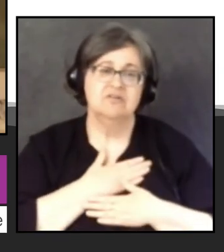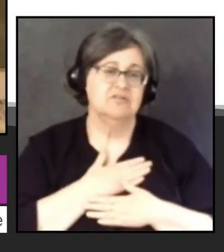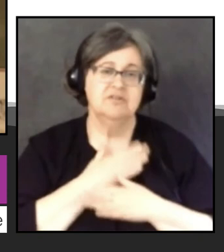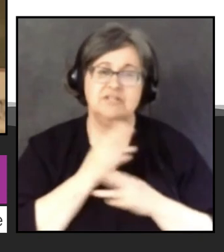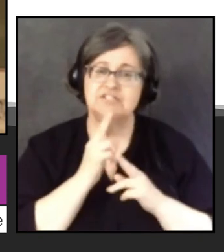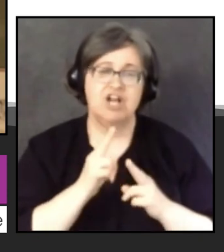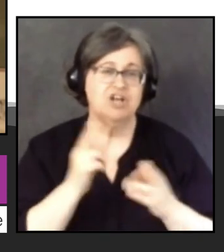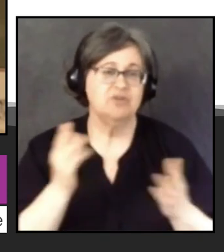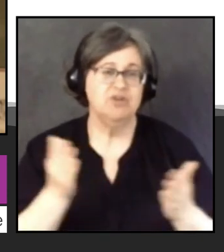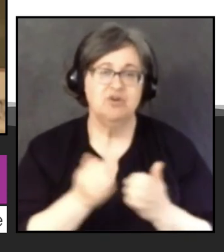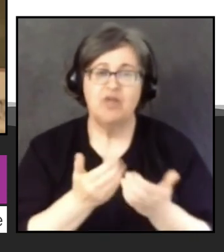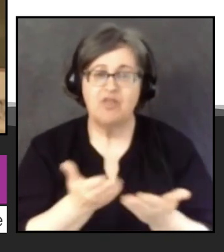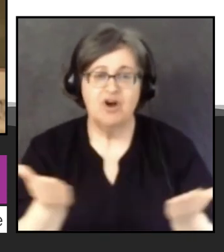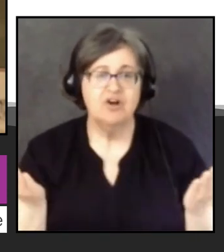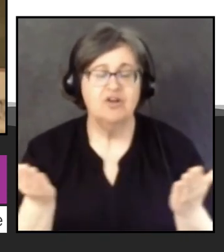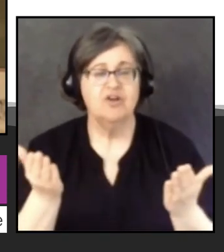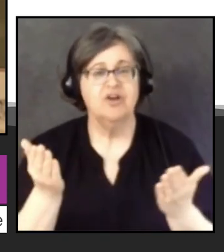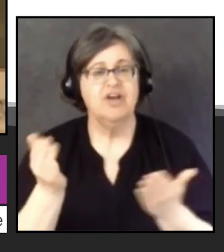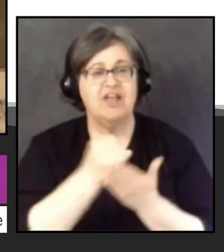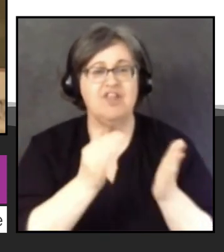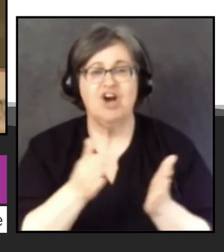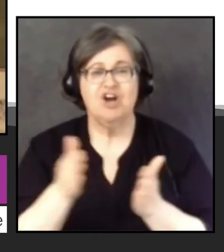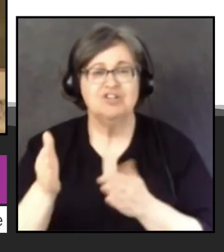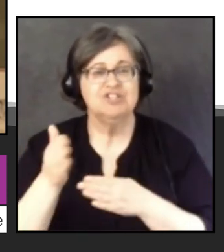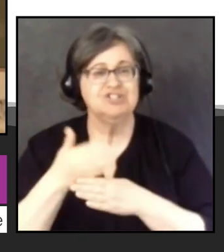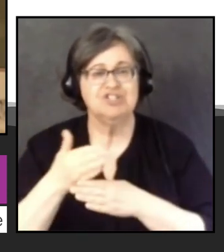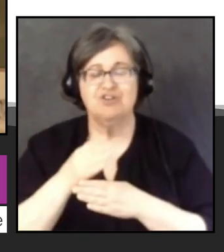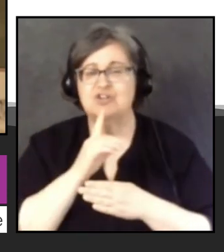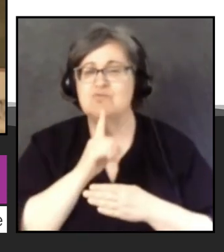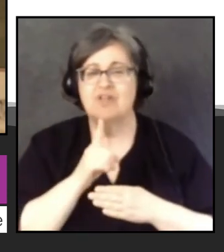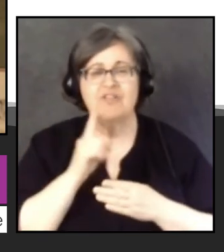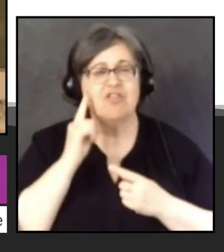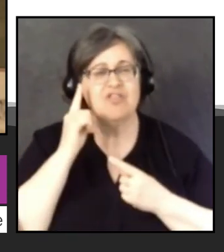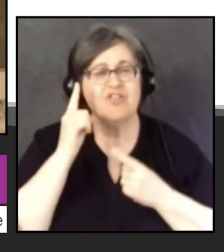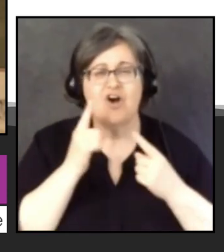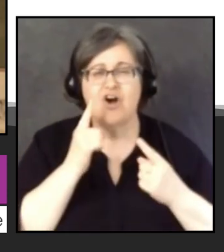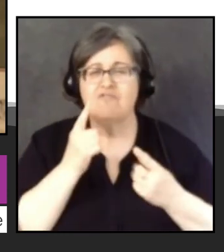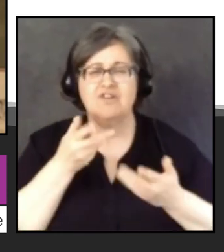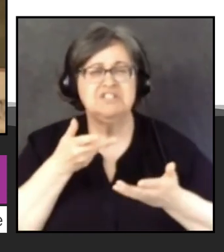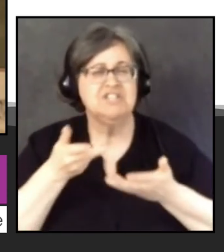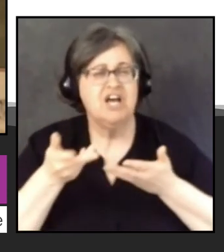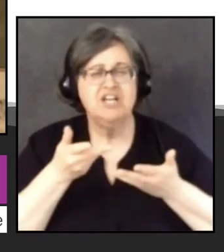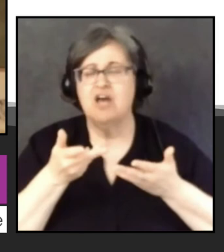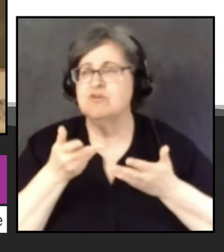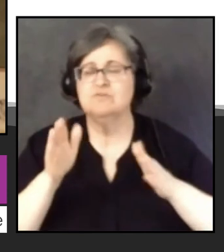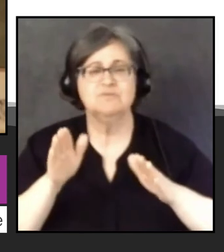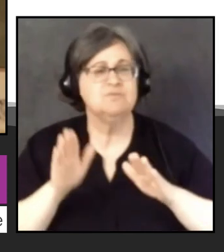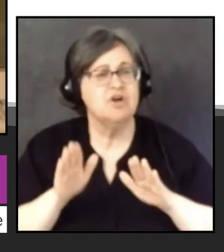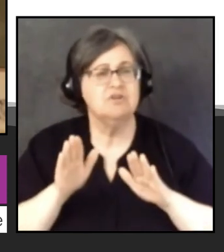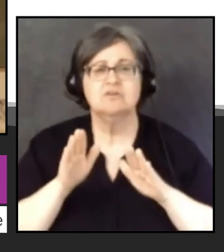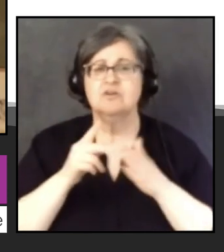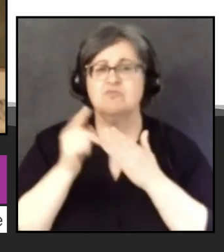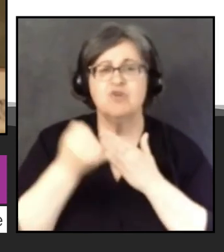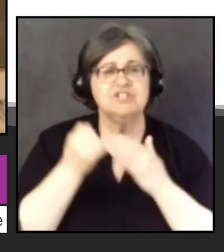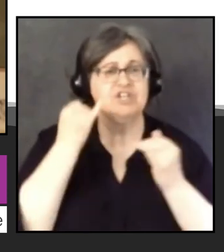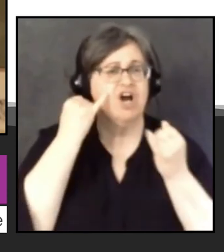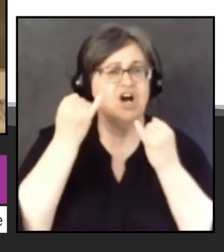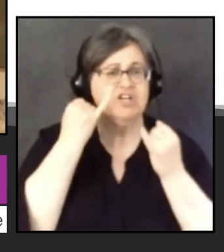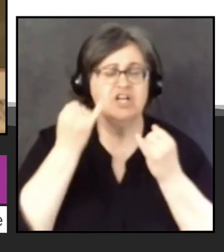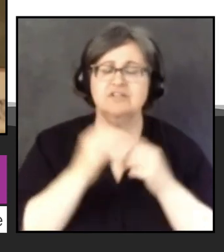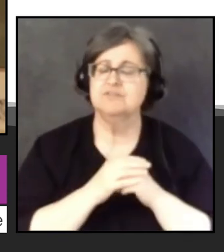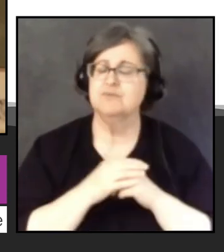space with you all and for the artists here today sharing such thoughtful and dynamic projects and ideas and